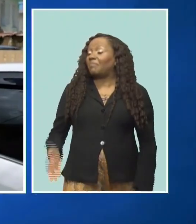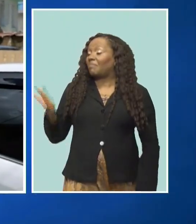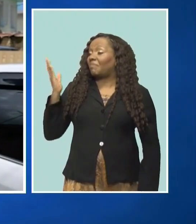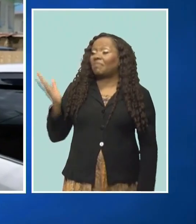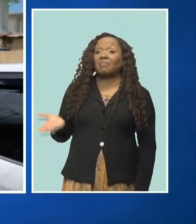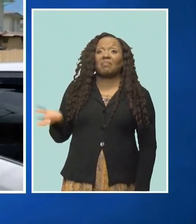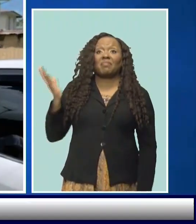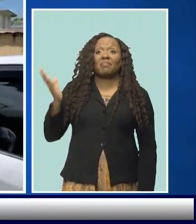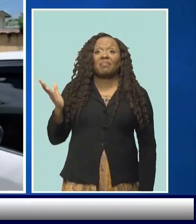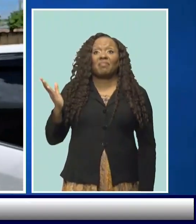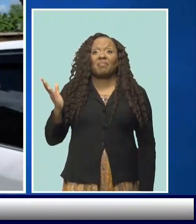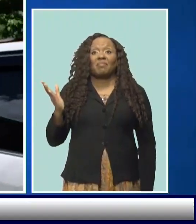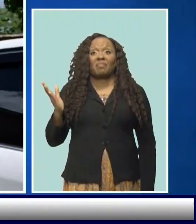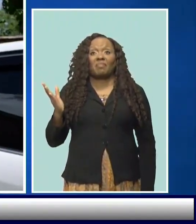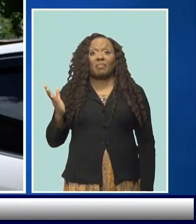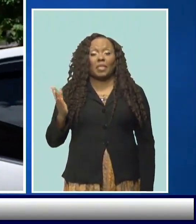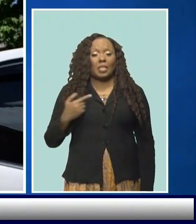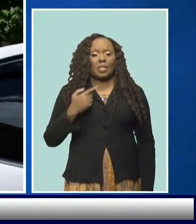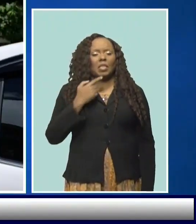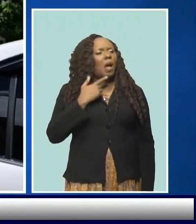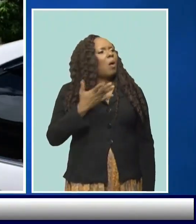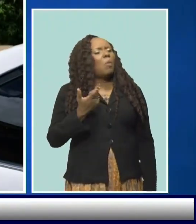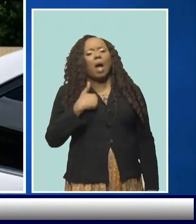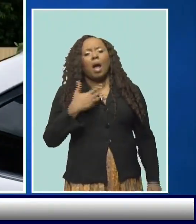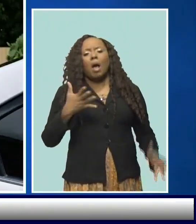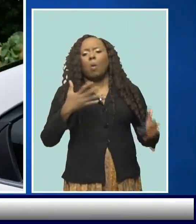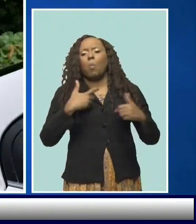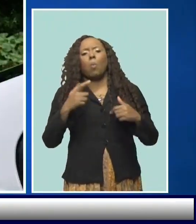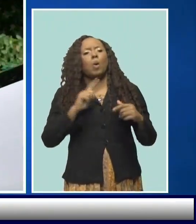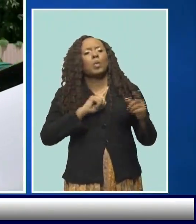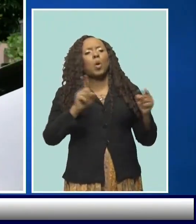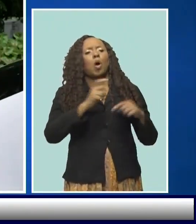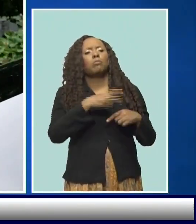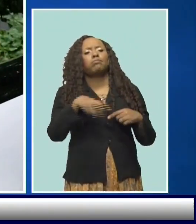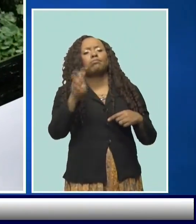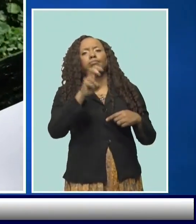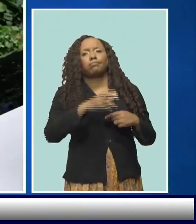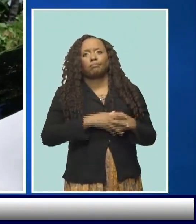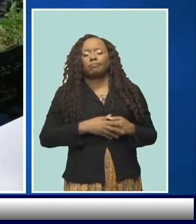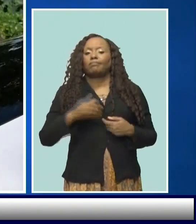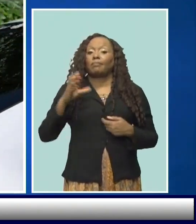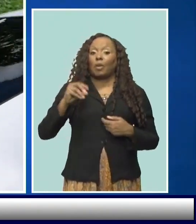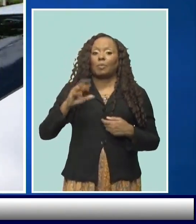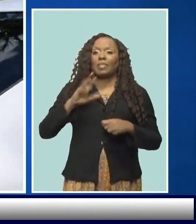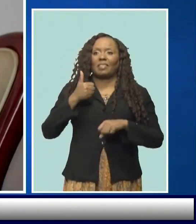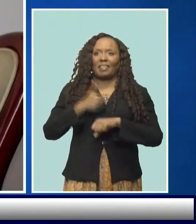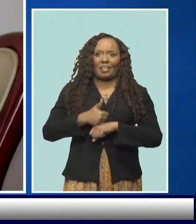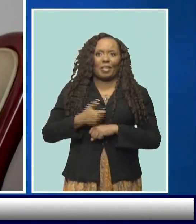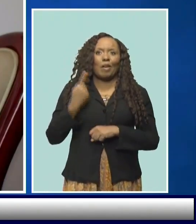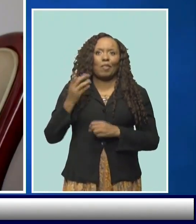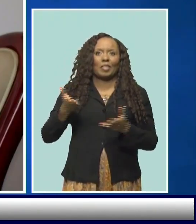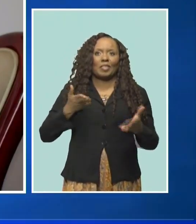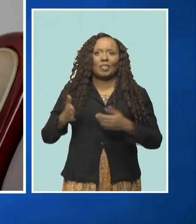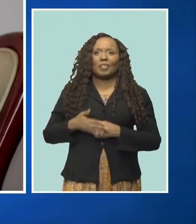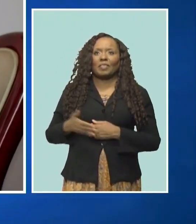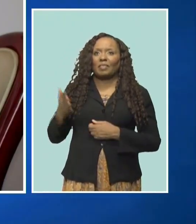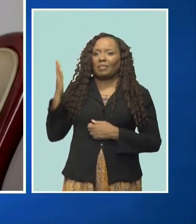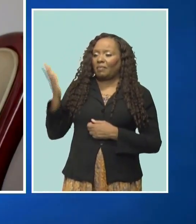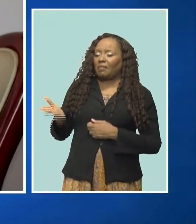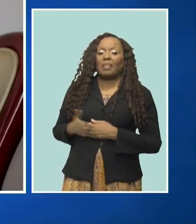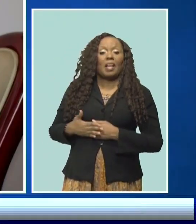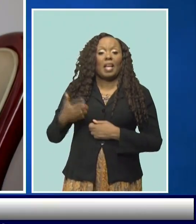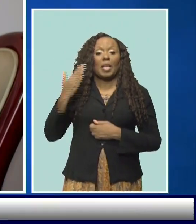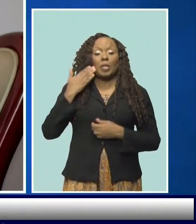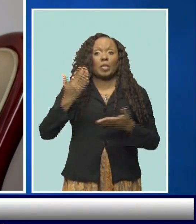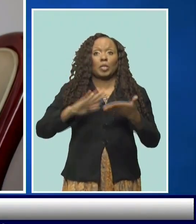Business Report people need transport for a myriad of reasons, and her company was set up to render such a service. Many out in the community, there are a lot